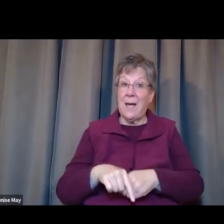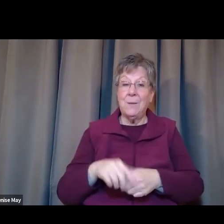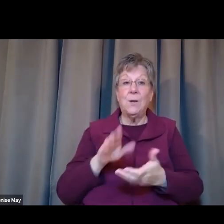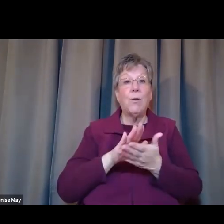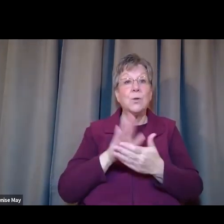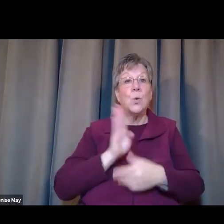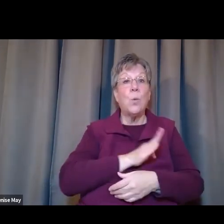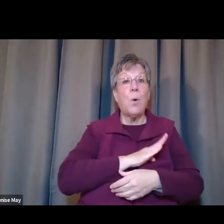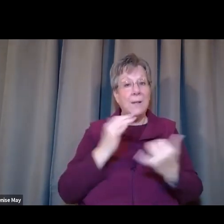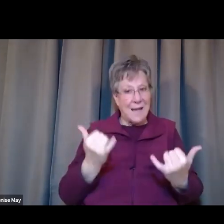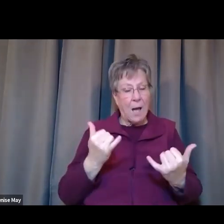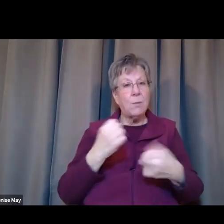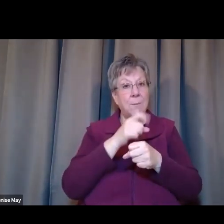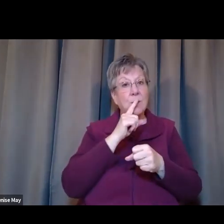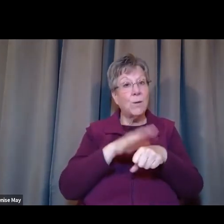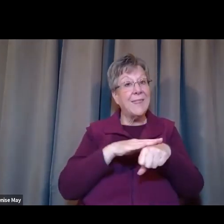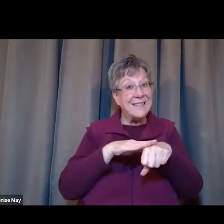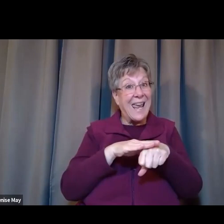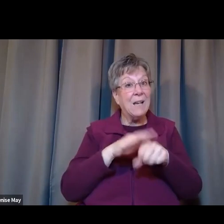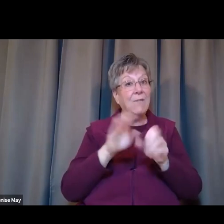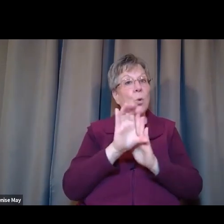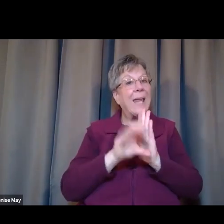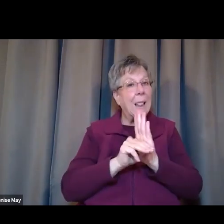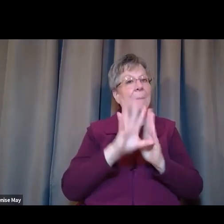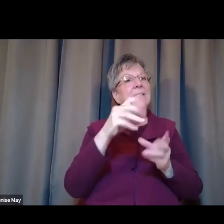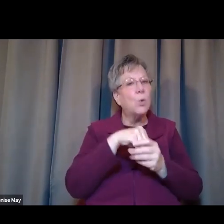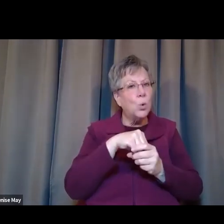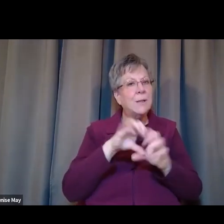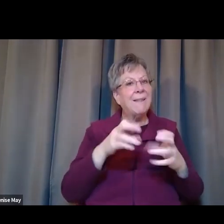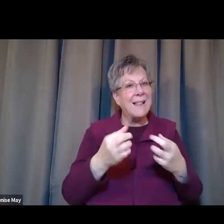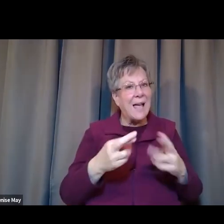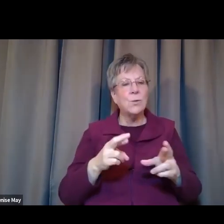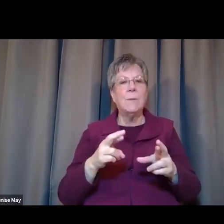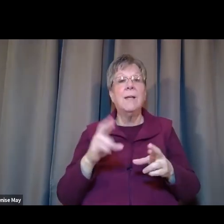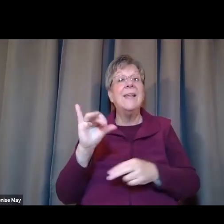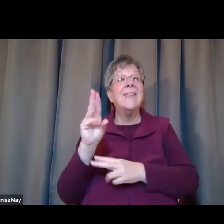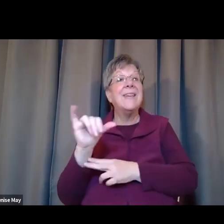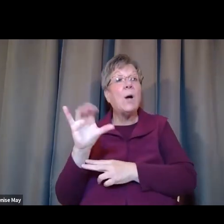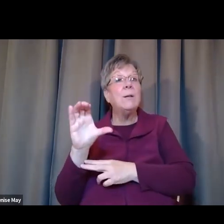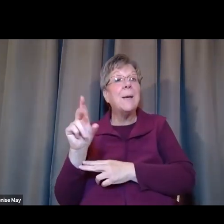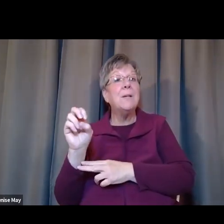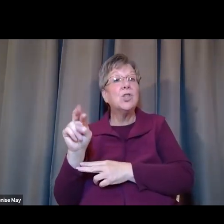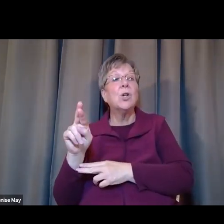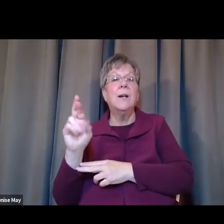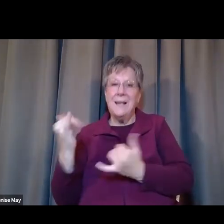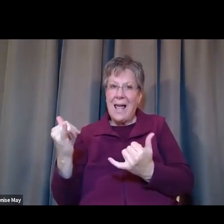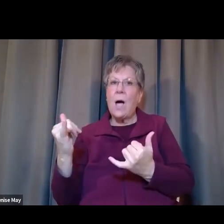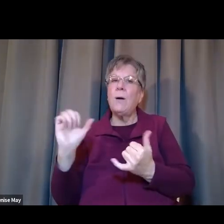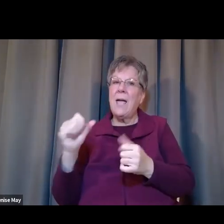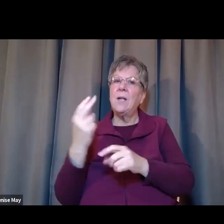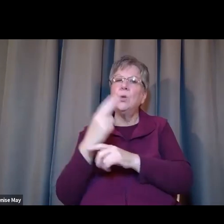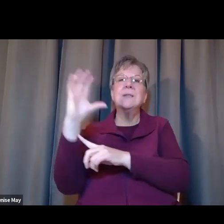board can now make sure that Native curricula is included in classrooms. The county commissioners can now make sure that satellite voting is set up